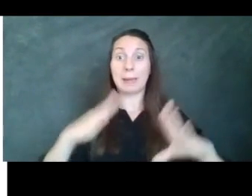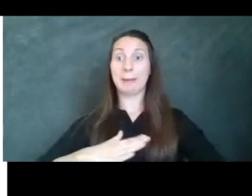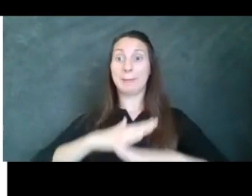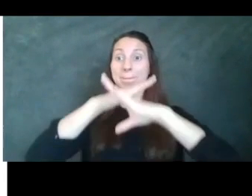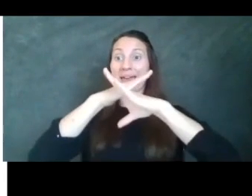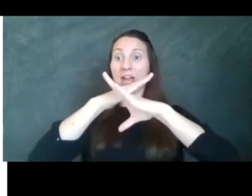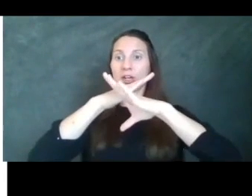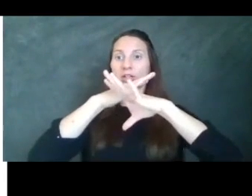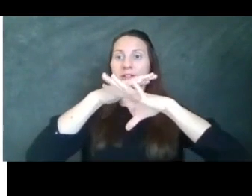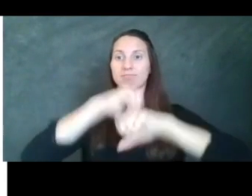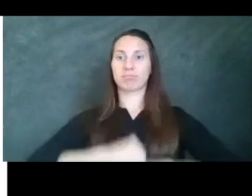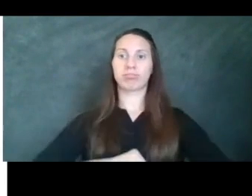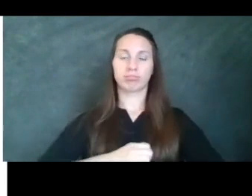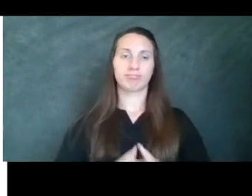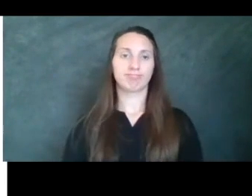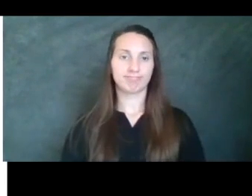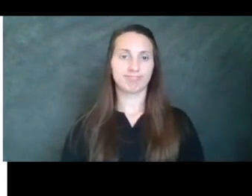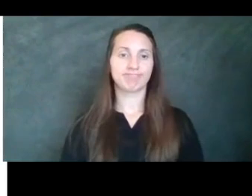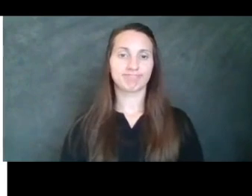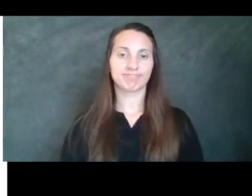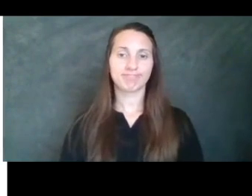coming down. Thank you.